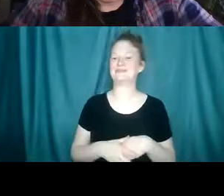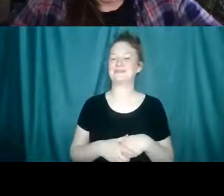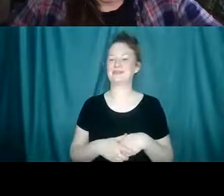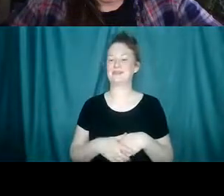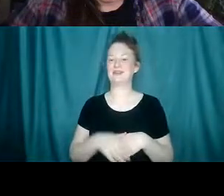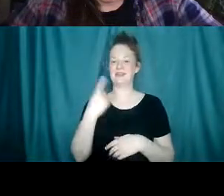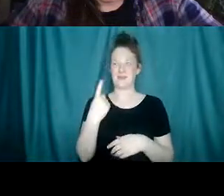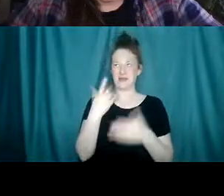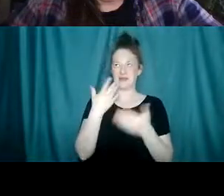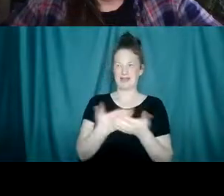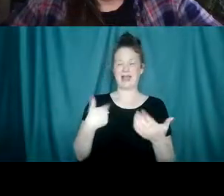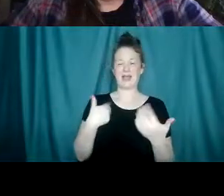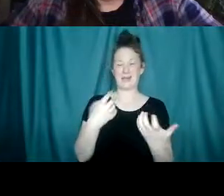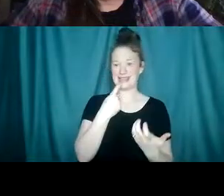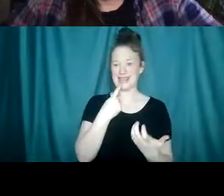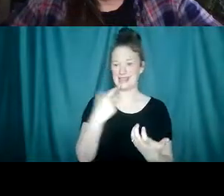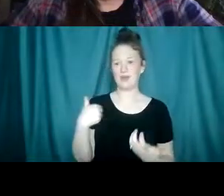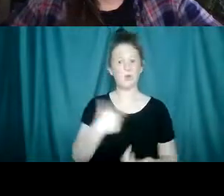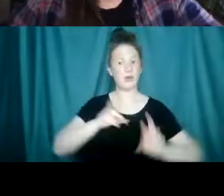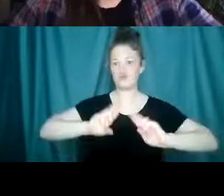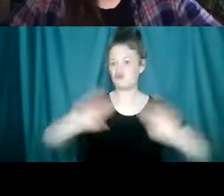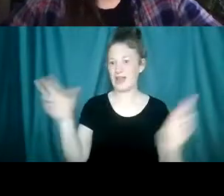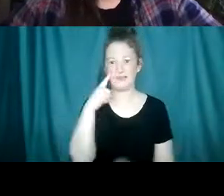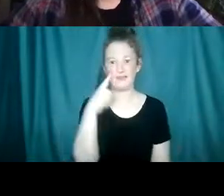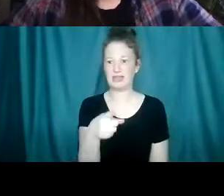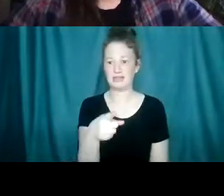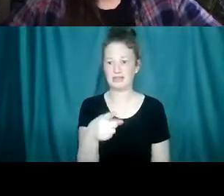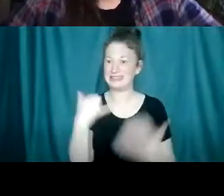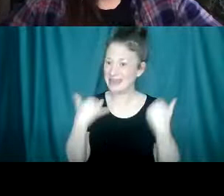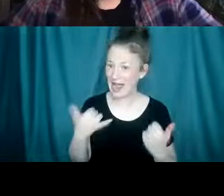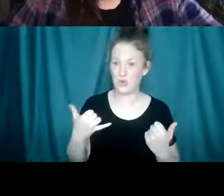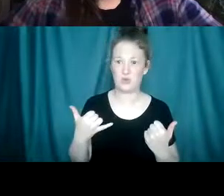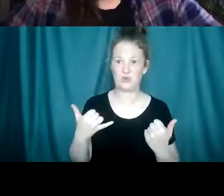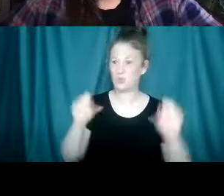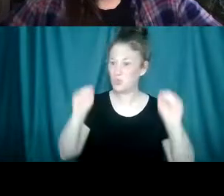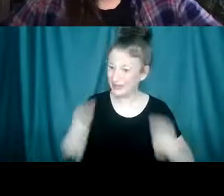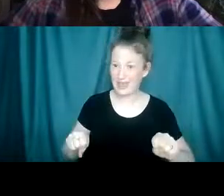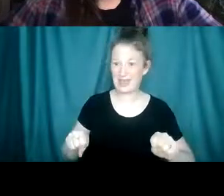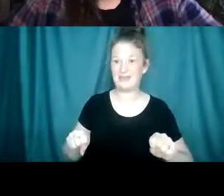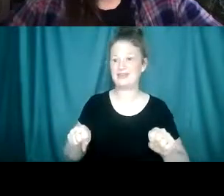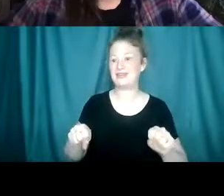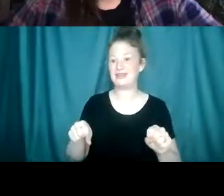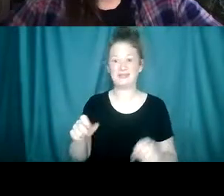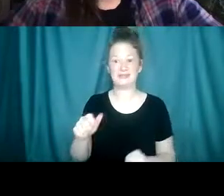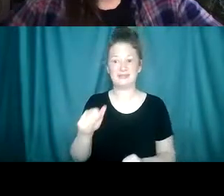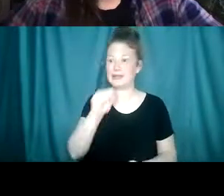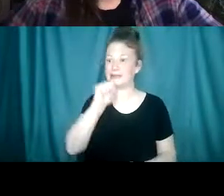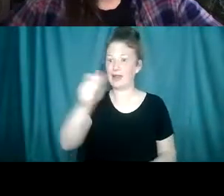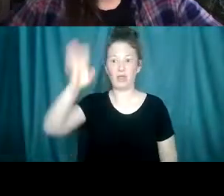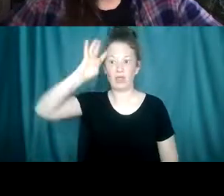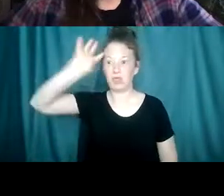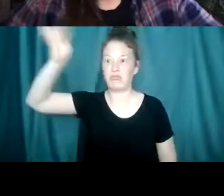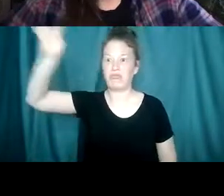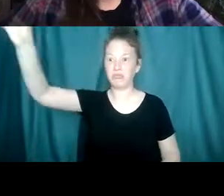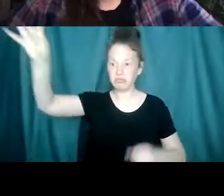One thing I want to say is that we're ready to do it now, today. We can do it. It's not some